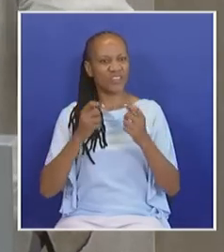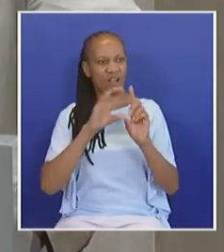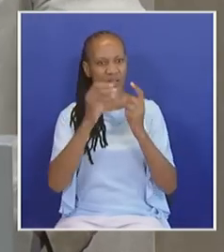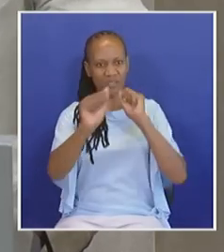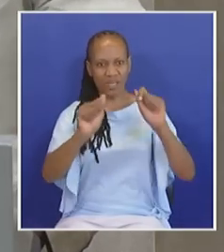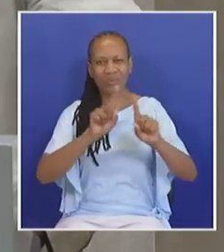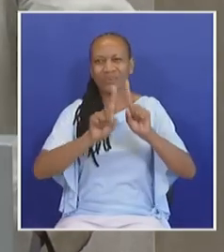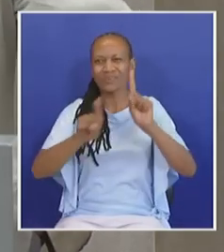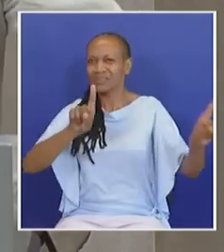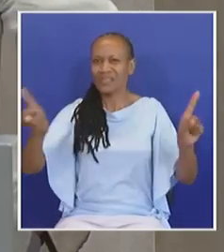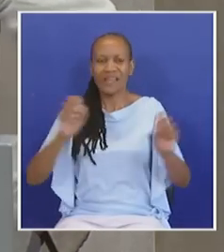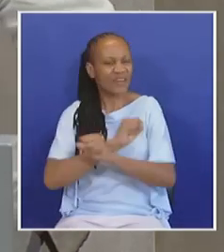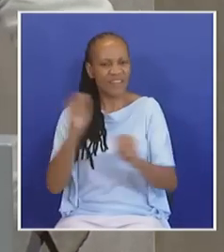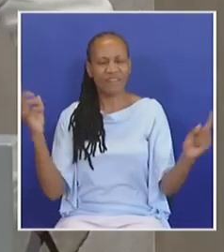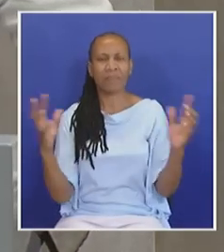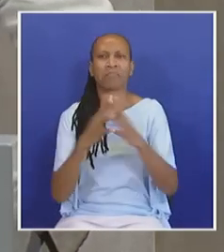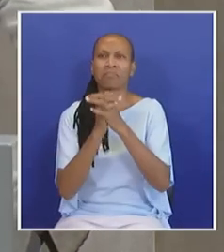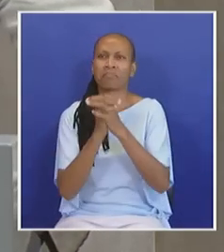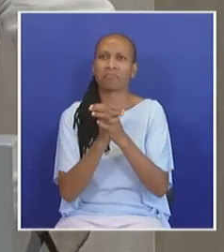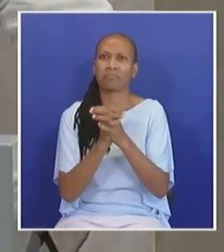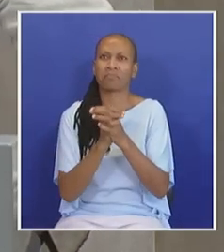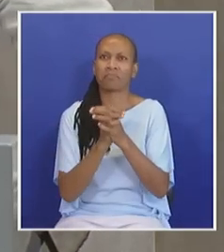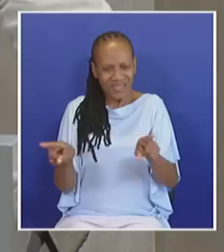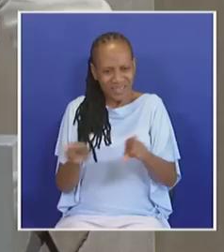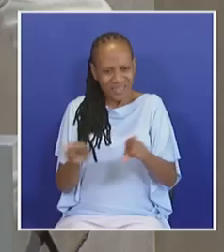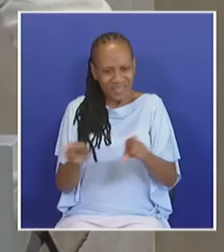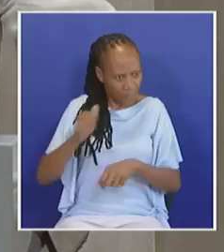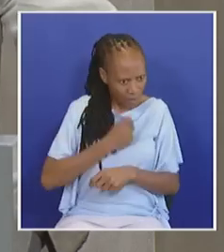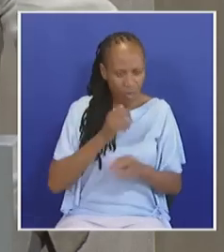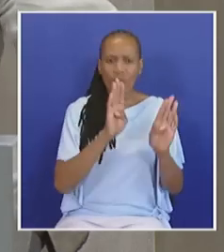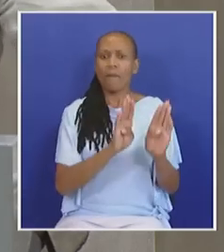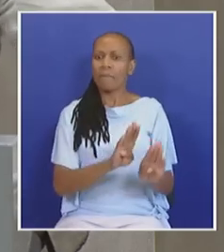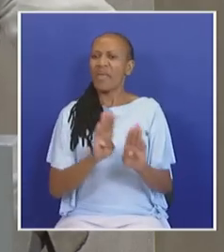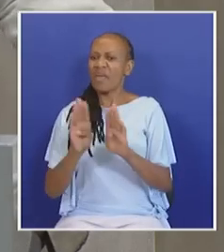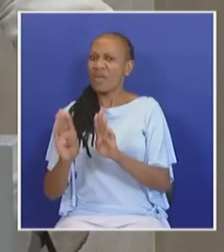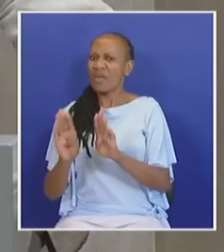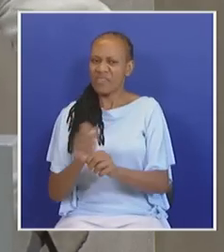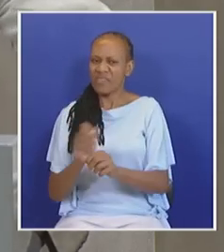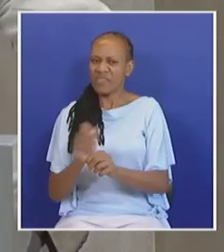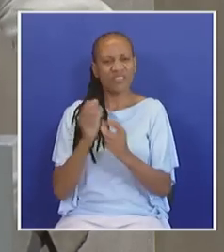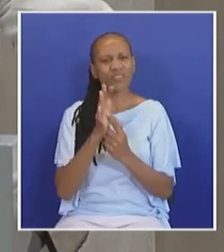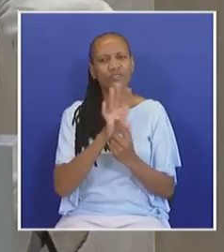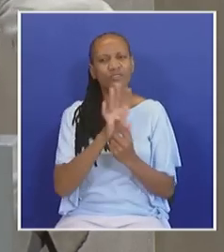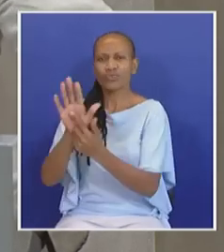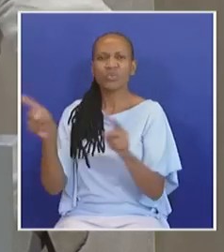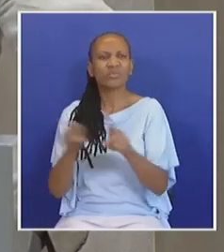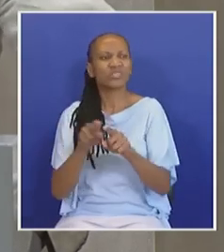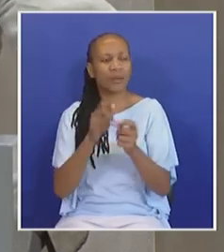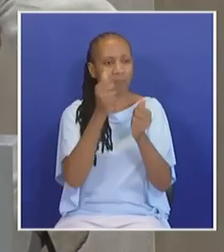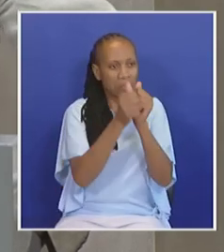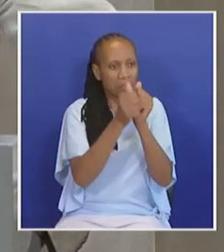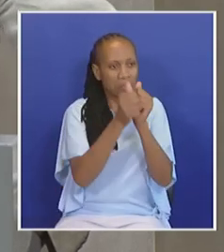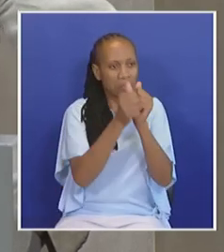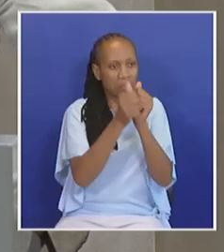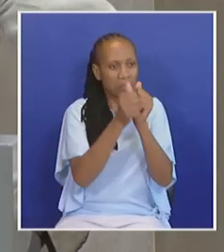divide sometimes extends even to our behavior patterns in relation to our brothers and sisters in the